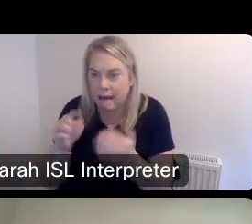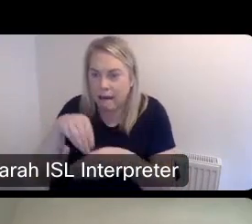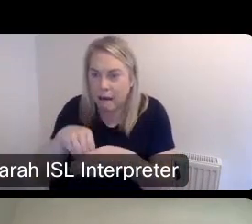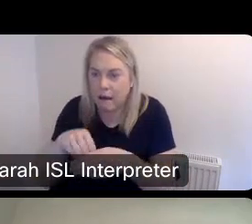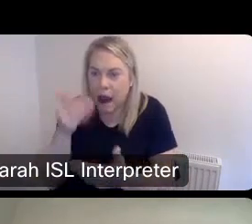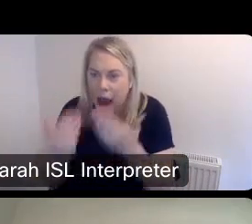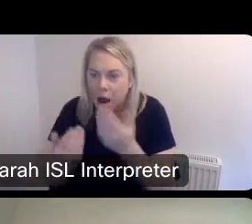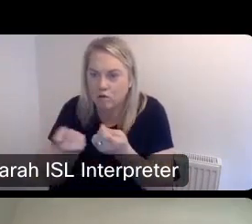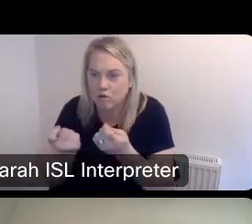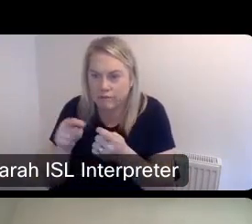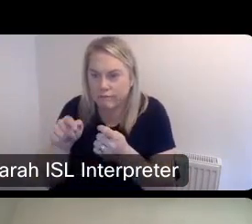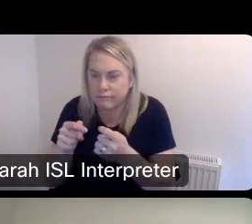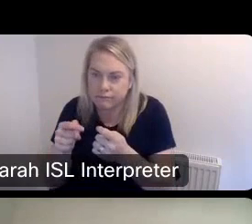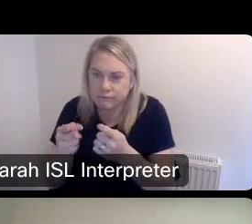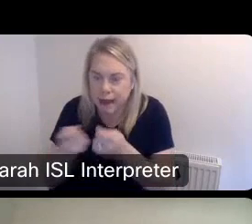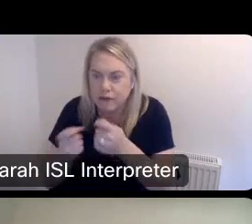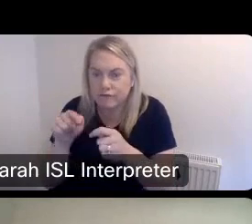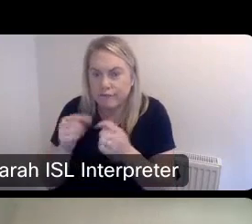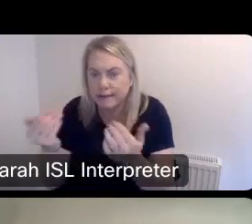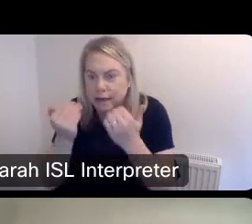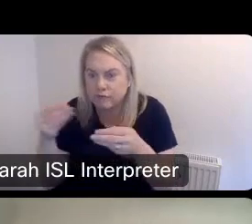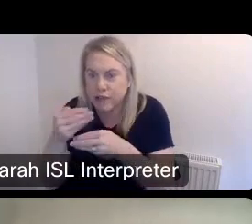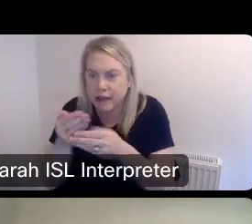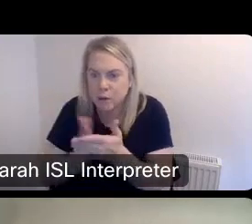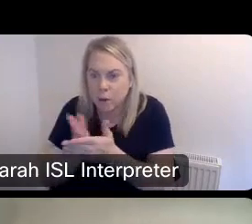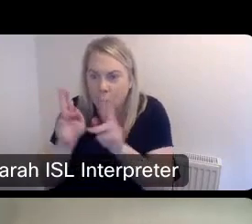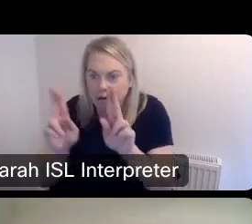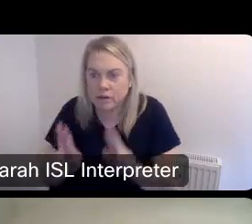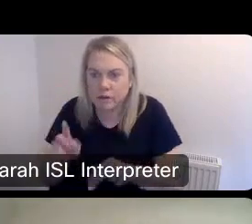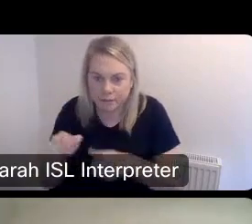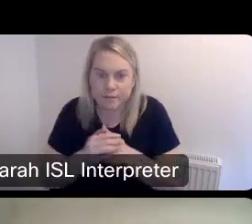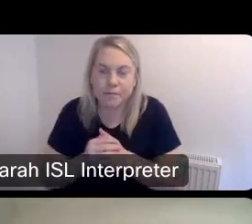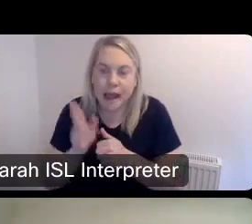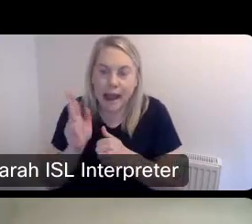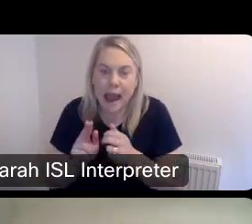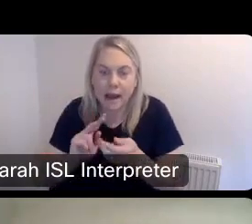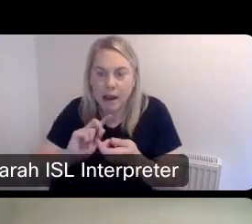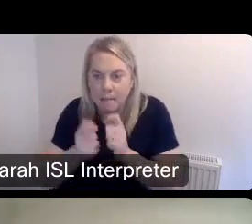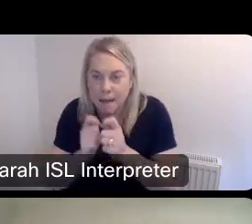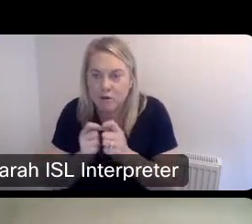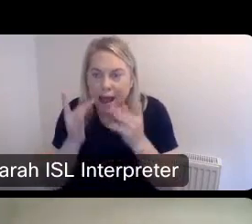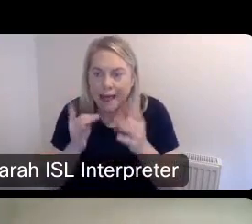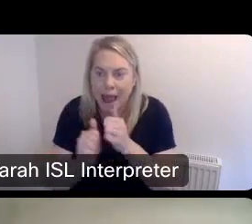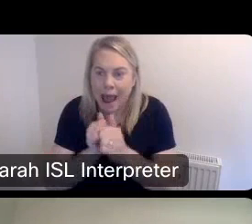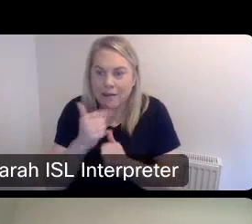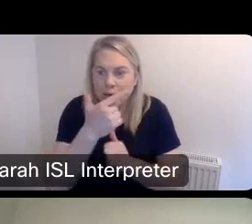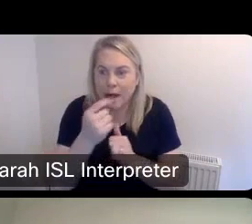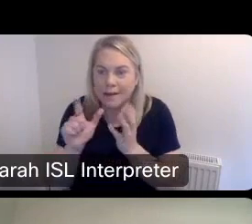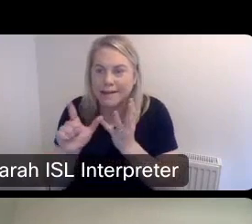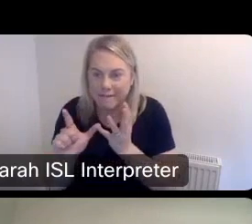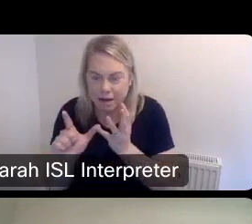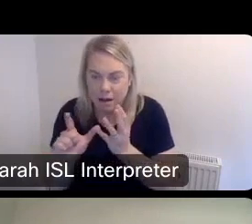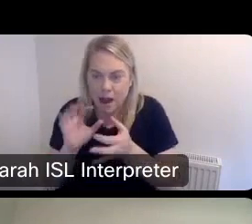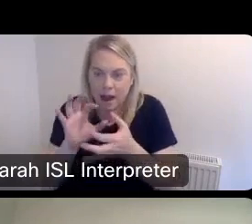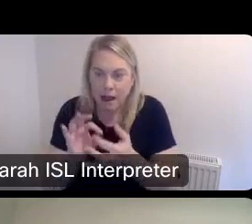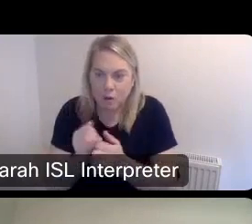during clinical audit is protected. It makes amendments to the Health Act 2007 in relation